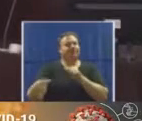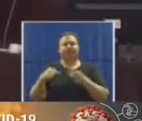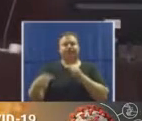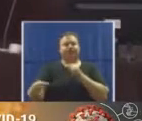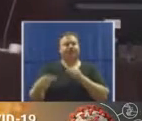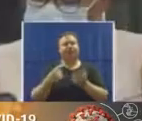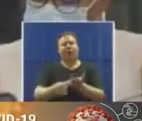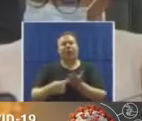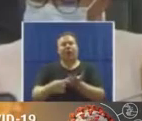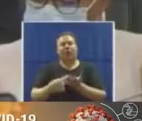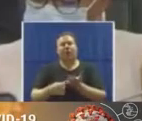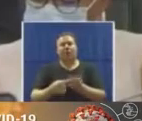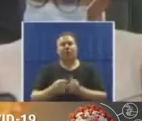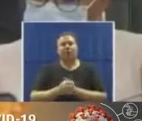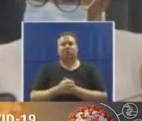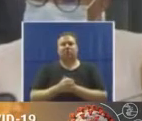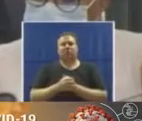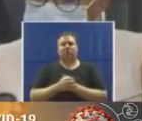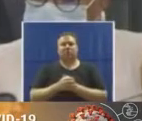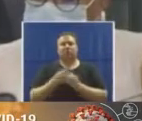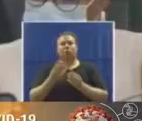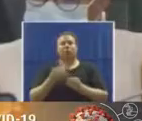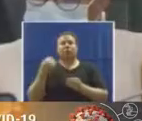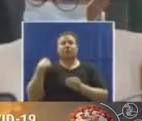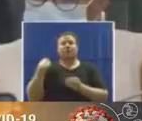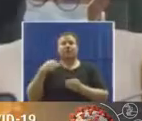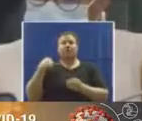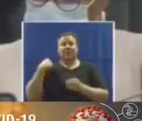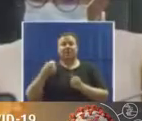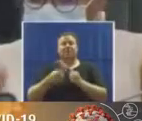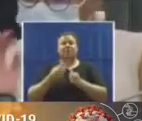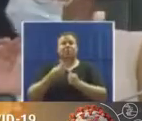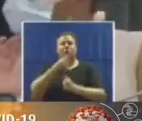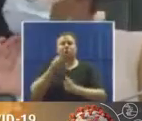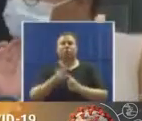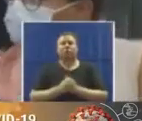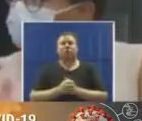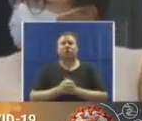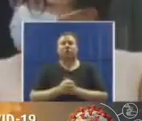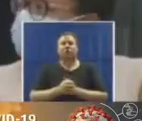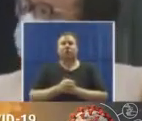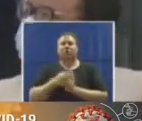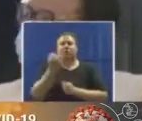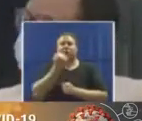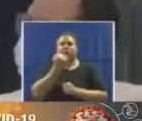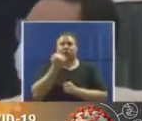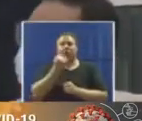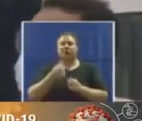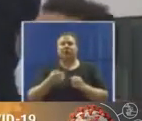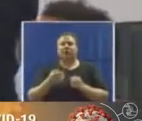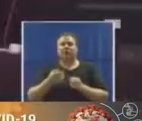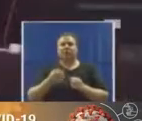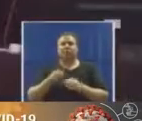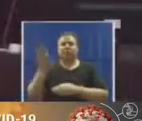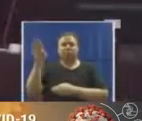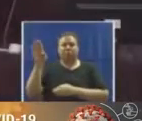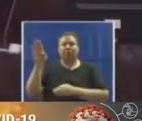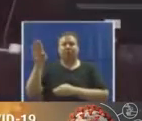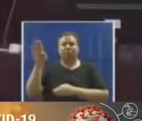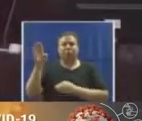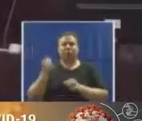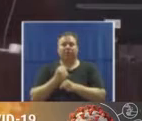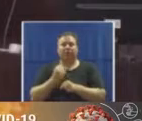a debate with the Minister while he is answering the question. No, sorry, Chair. He was raising a point of order, though.